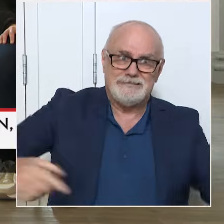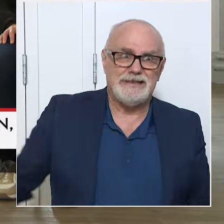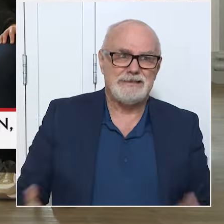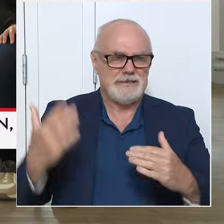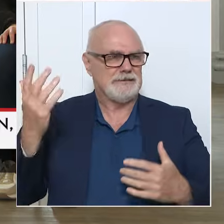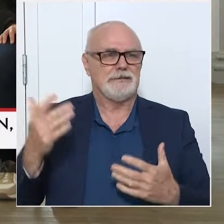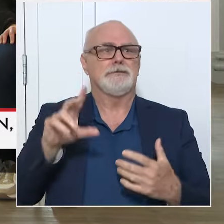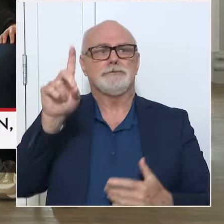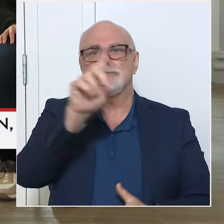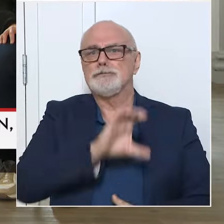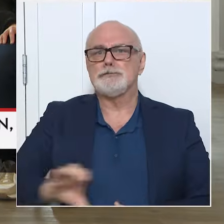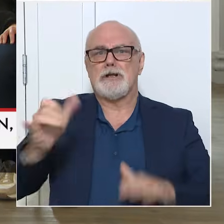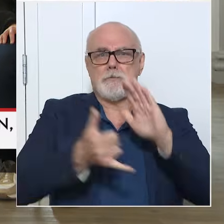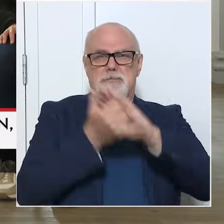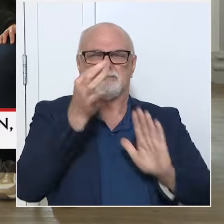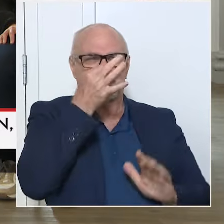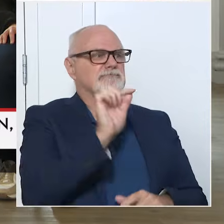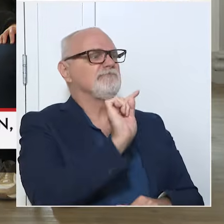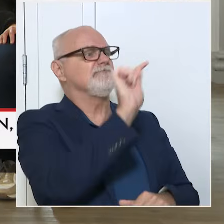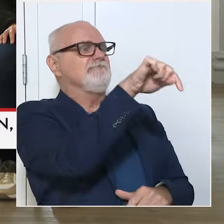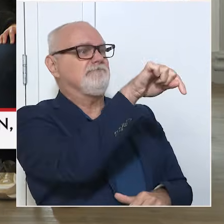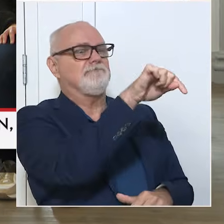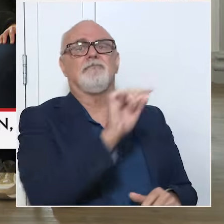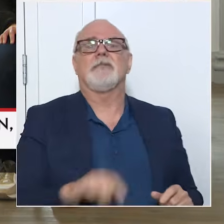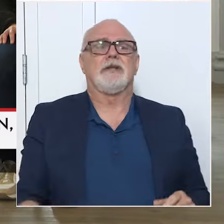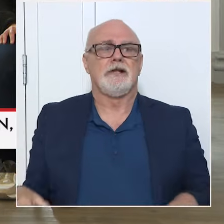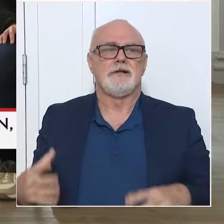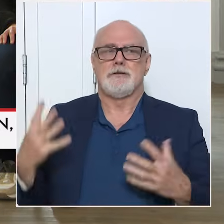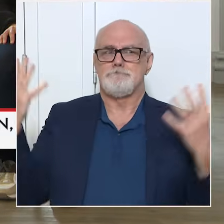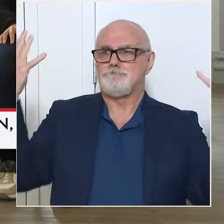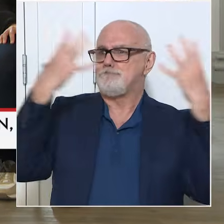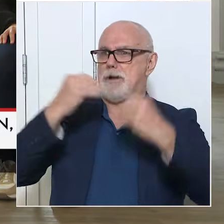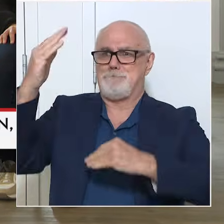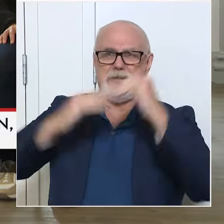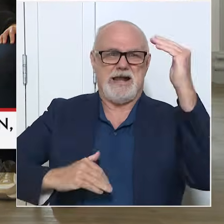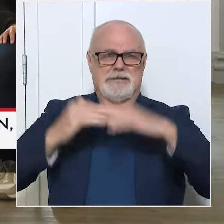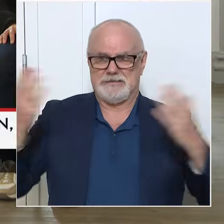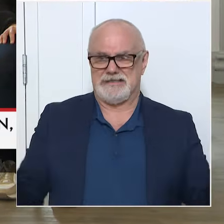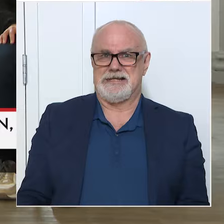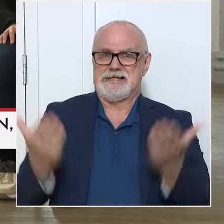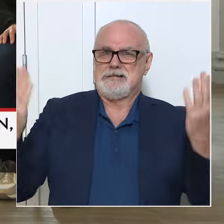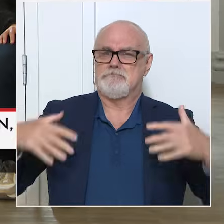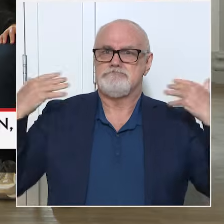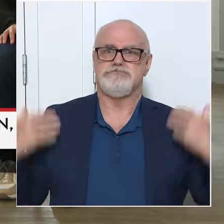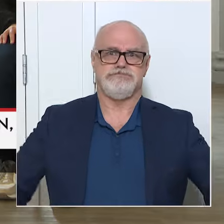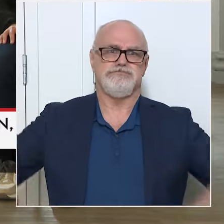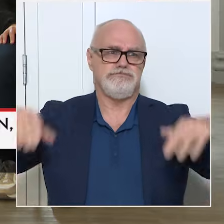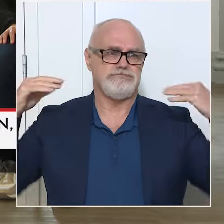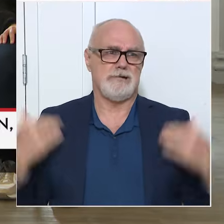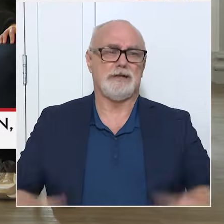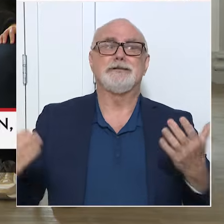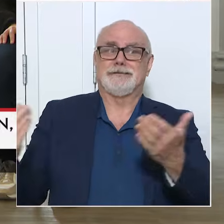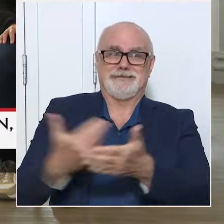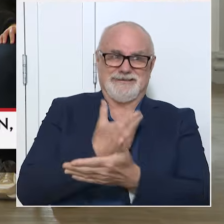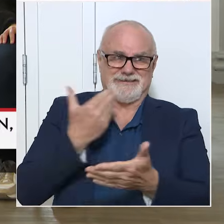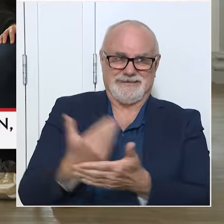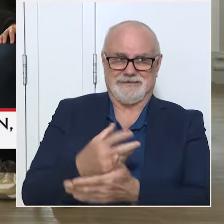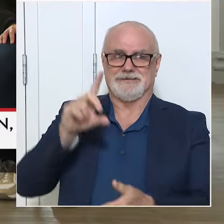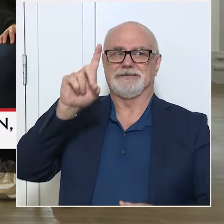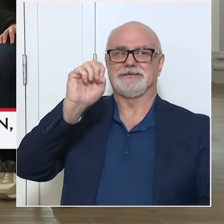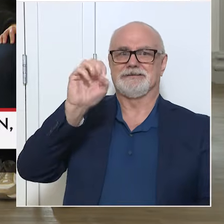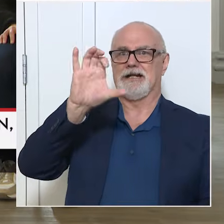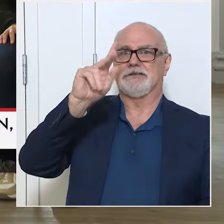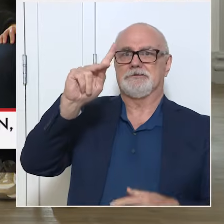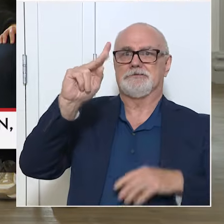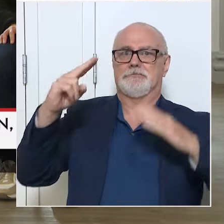located here in the heart of DuPont Circle, just steps from the new DuPont Deckover, which some of you might have heard about, which is going to